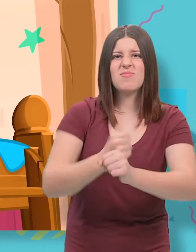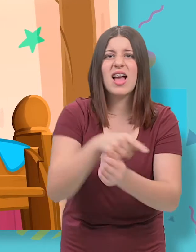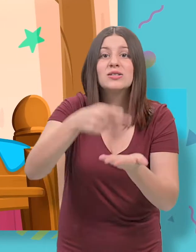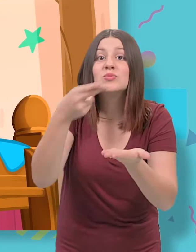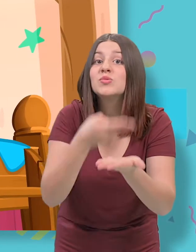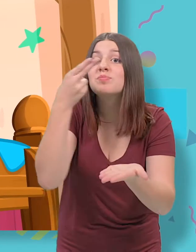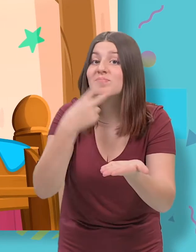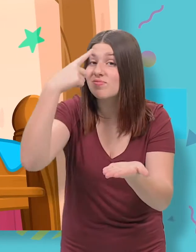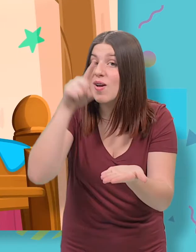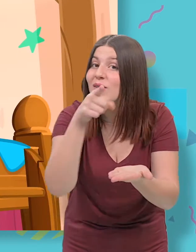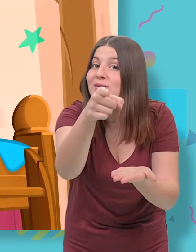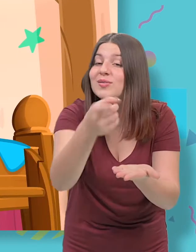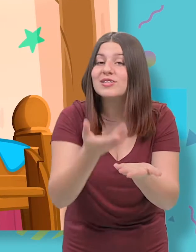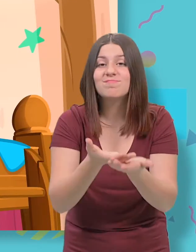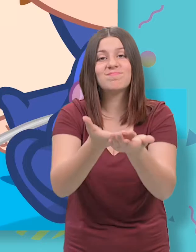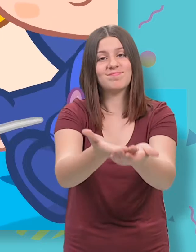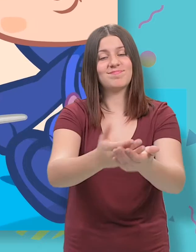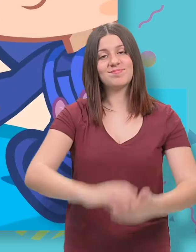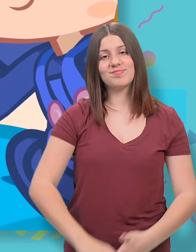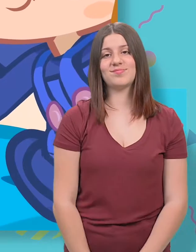This healthy soup, Morphle.